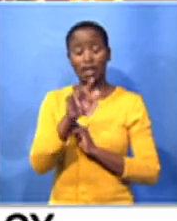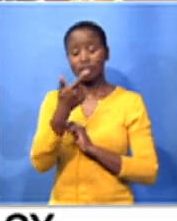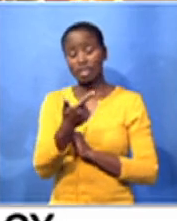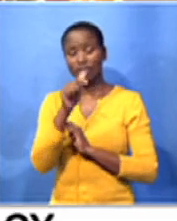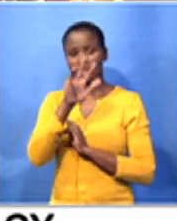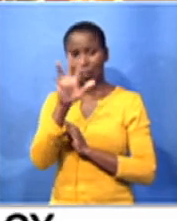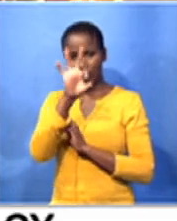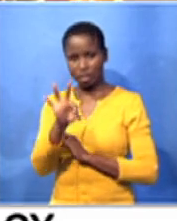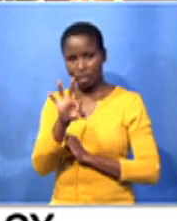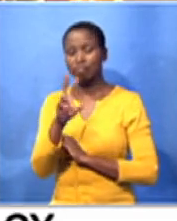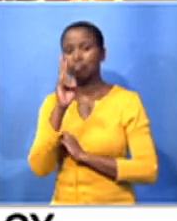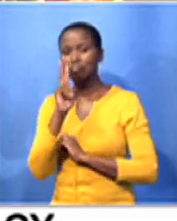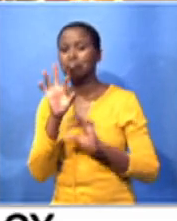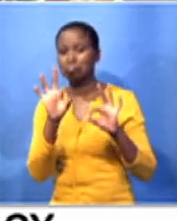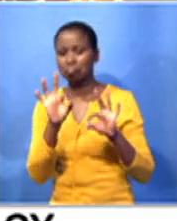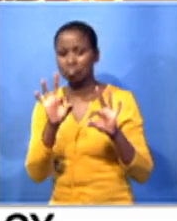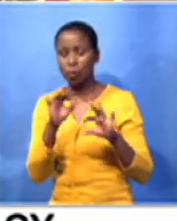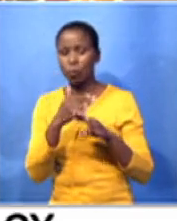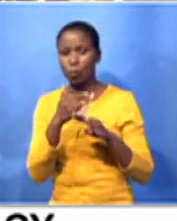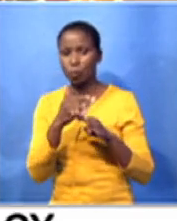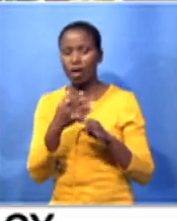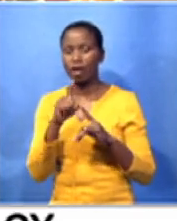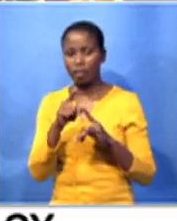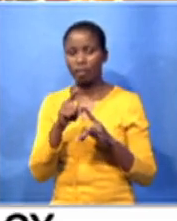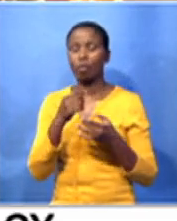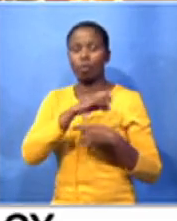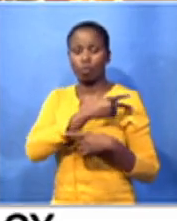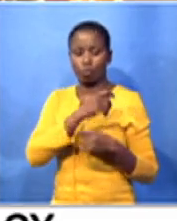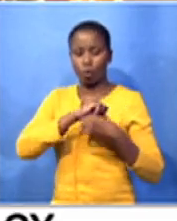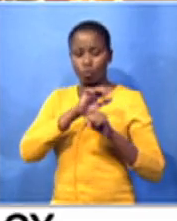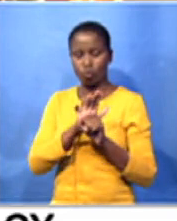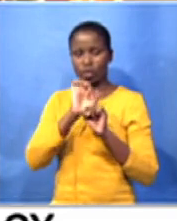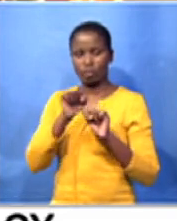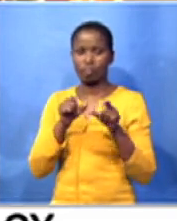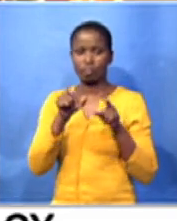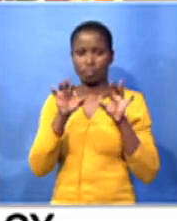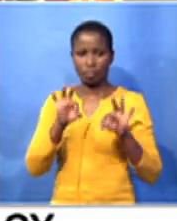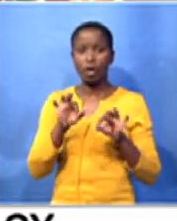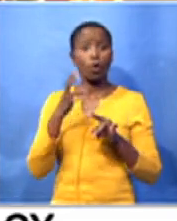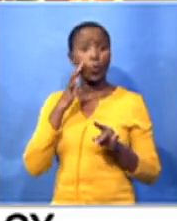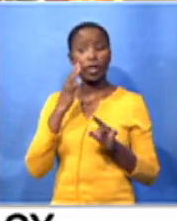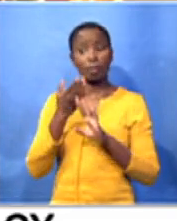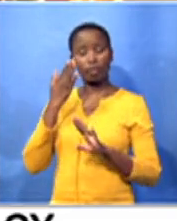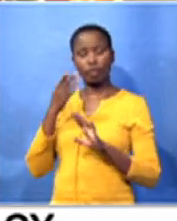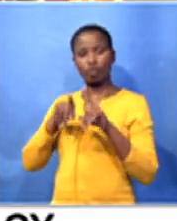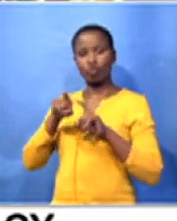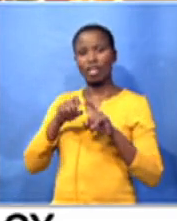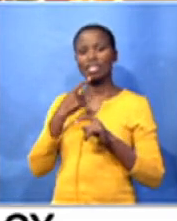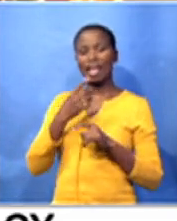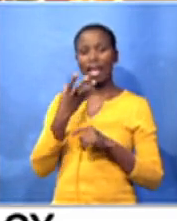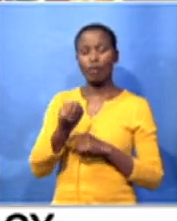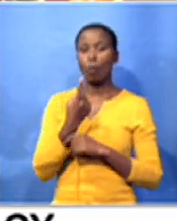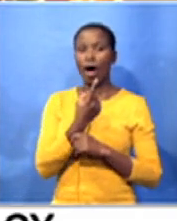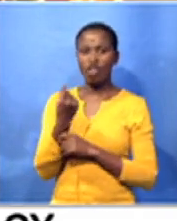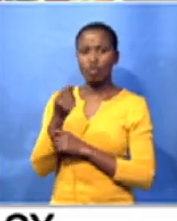efficacy against COVID-19, a much higher figure than had been observed in previous trials, and that it was